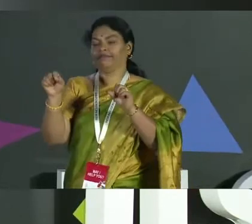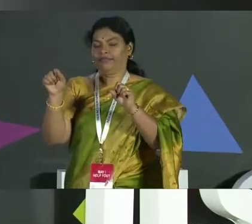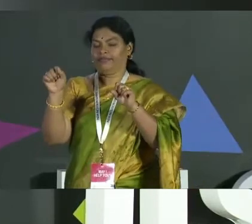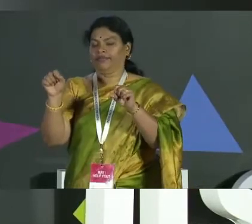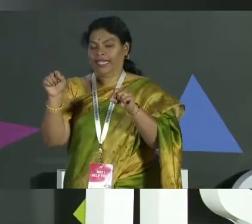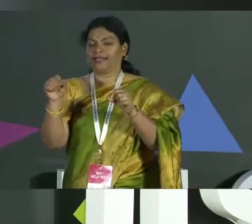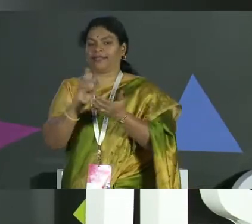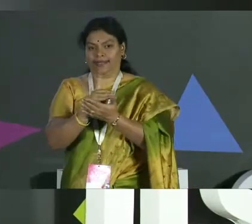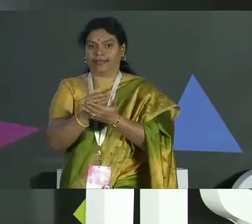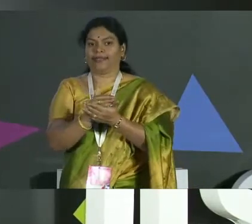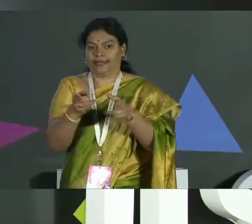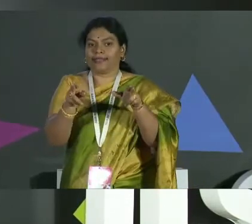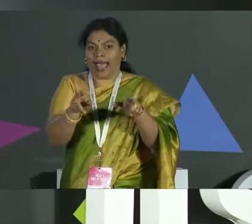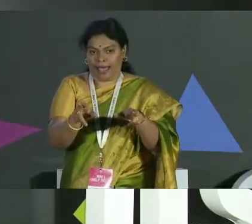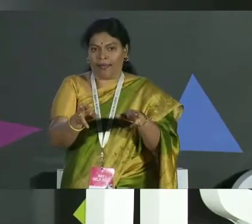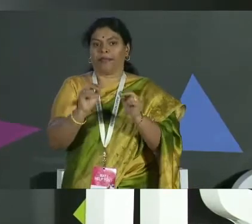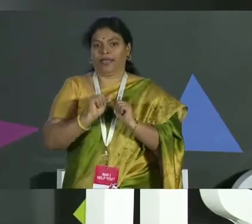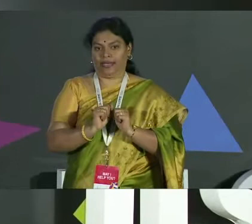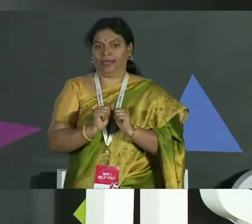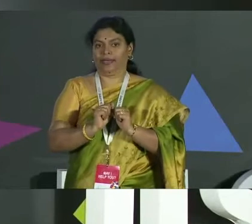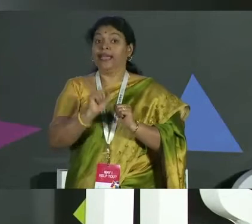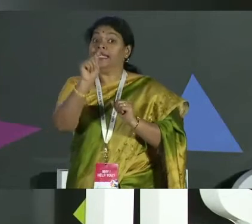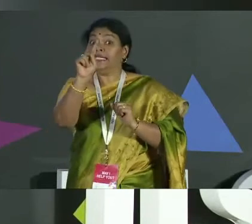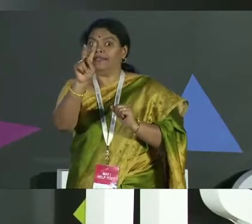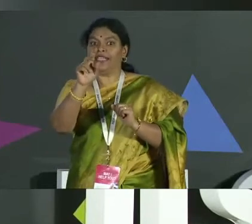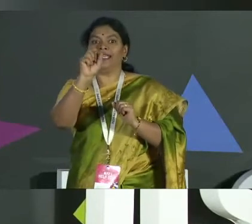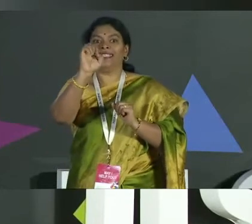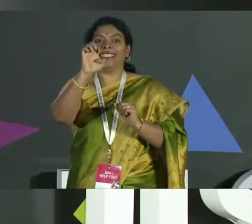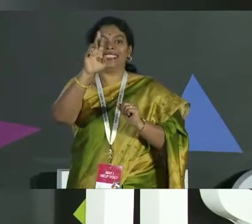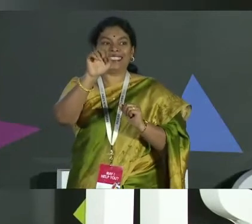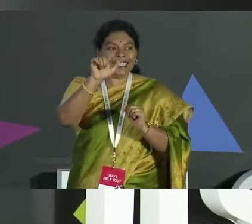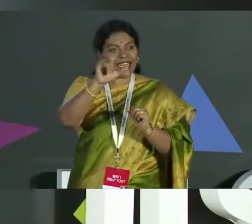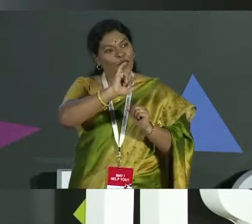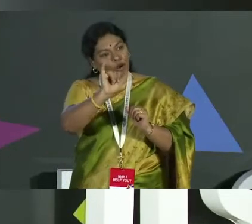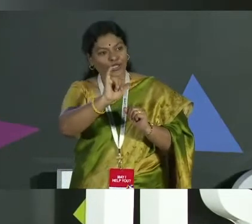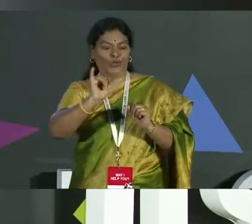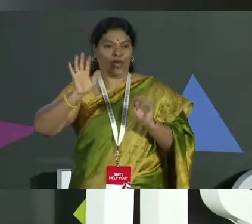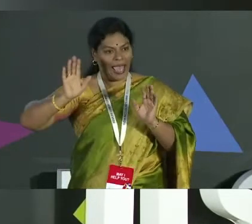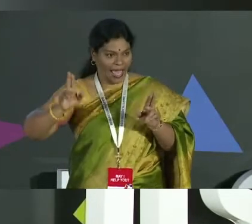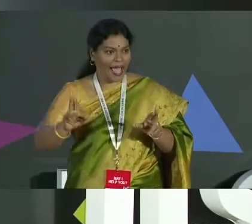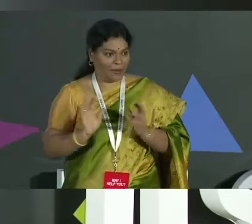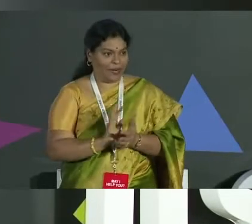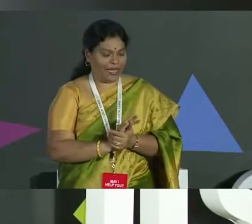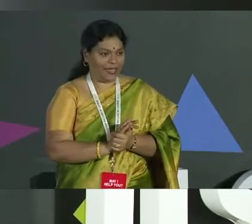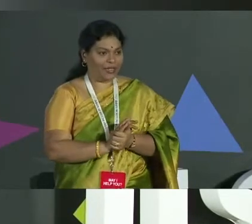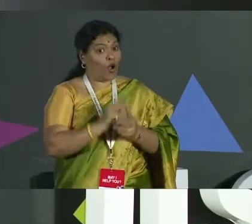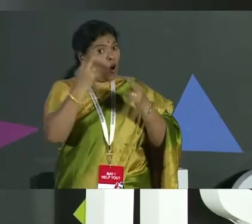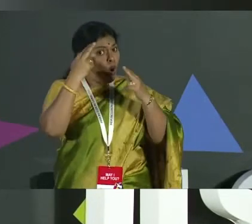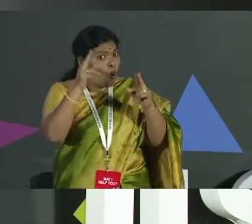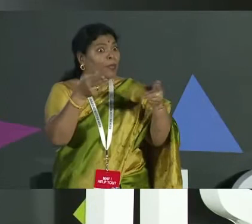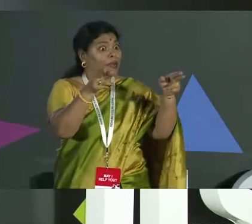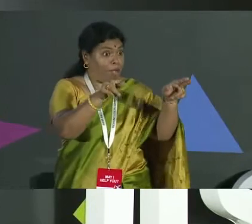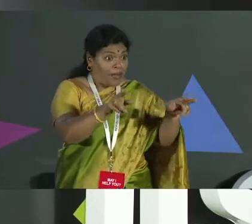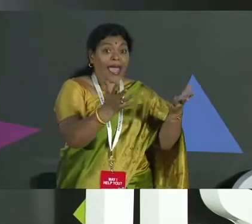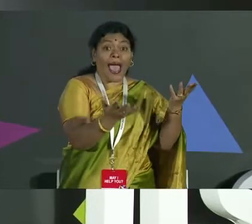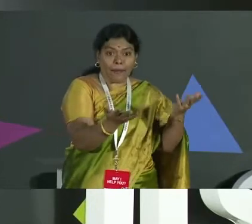There are discussions on. In fact, there's a discussion on for a TV series as well. And hopefully, we'll have a TV series or a movie that's